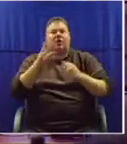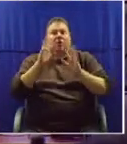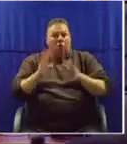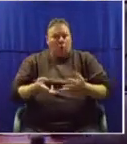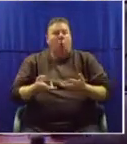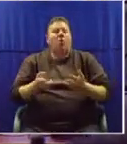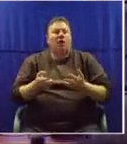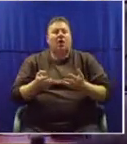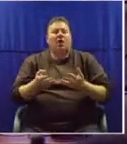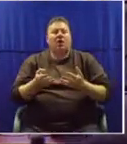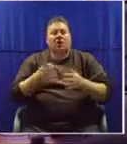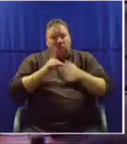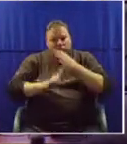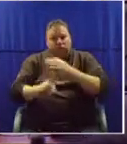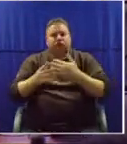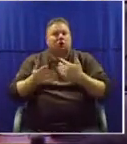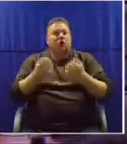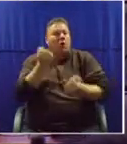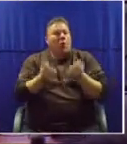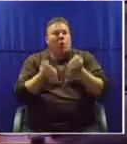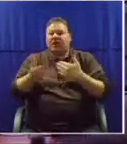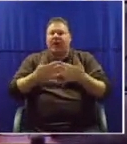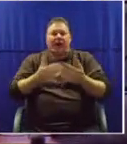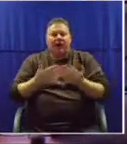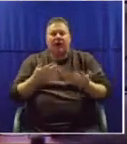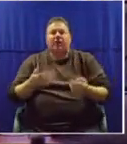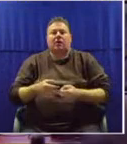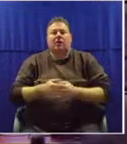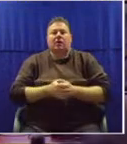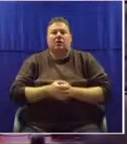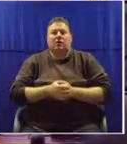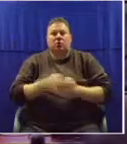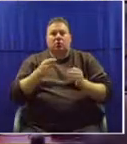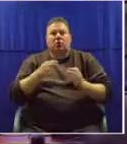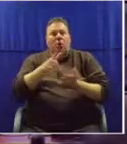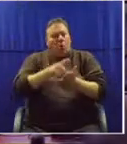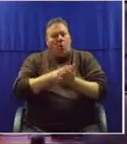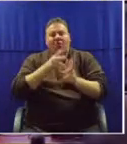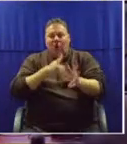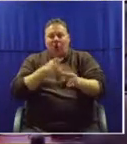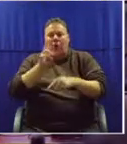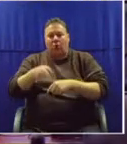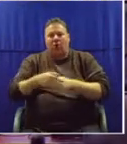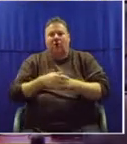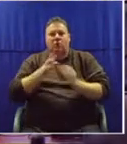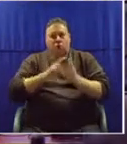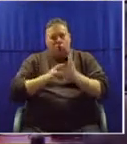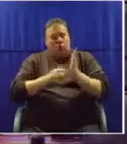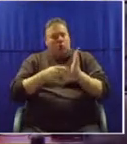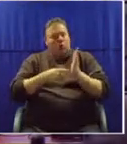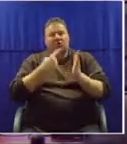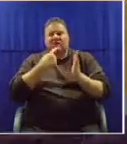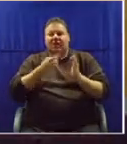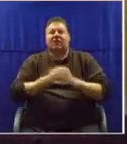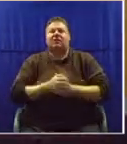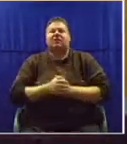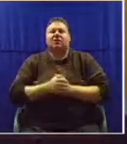any process. So let's allow that. The rules are saying that, Honorable Speaker. Thank you, Honorable